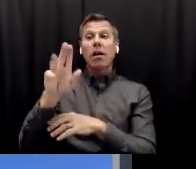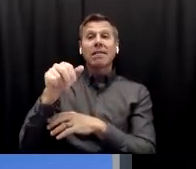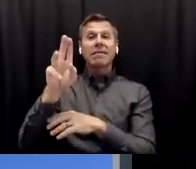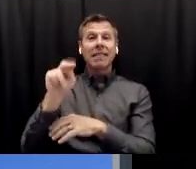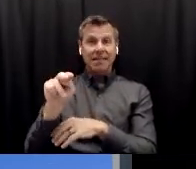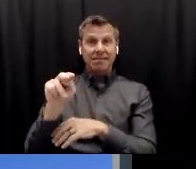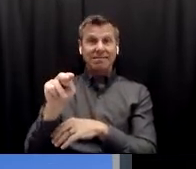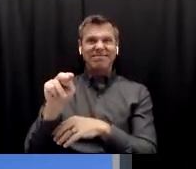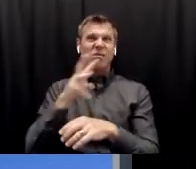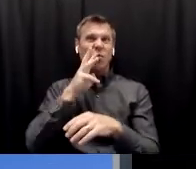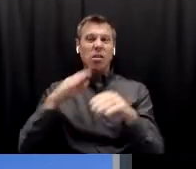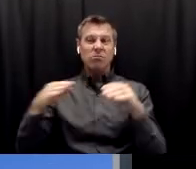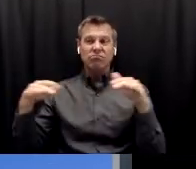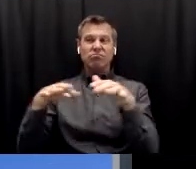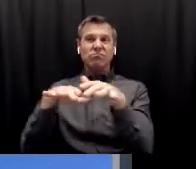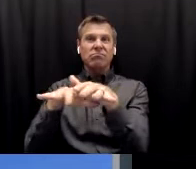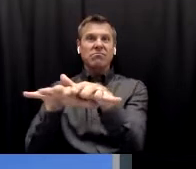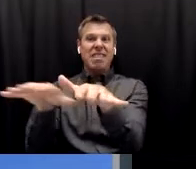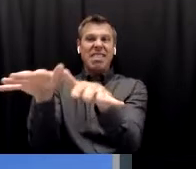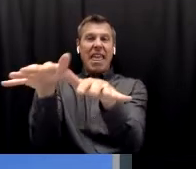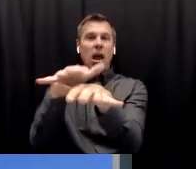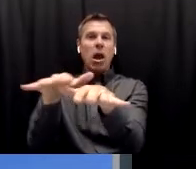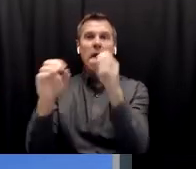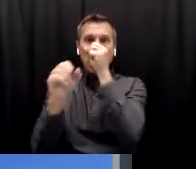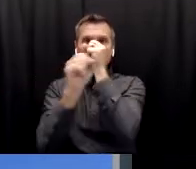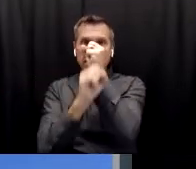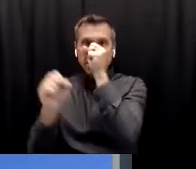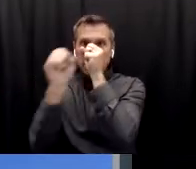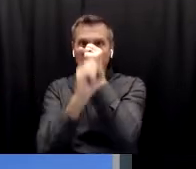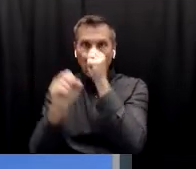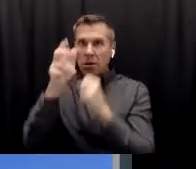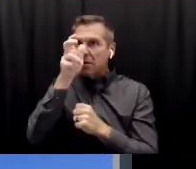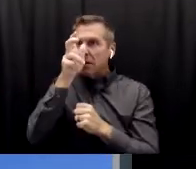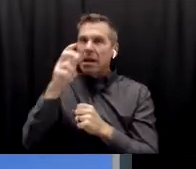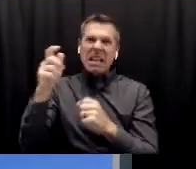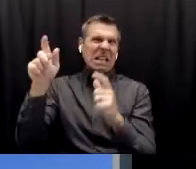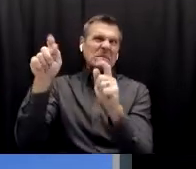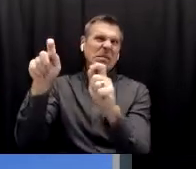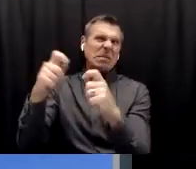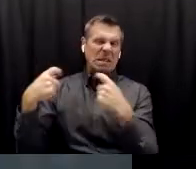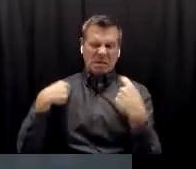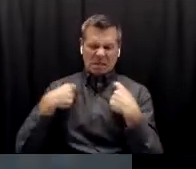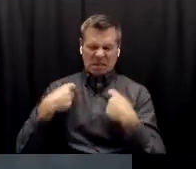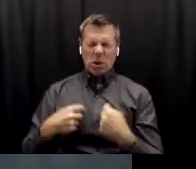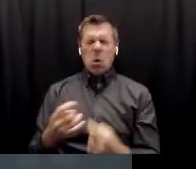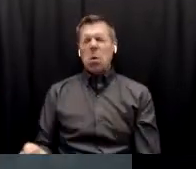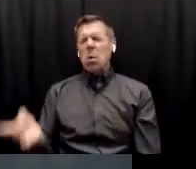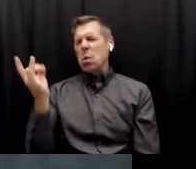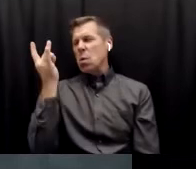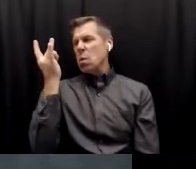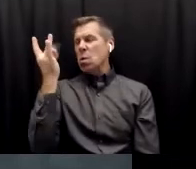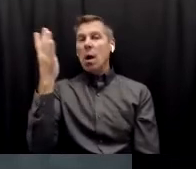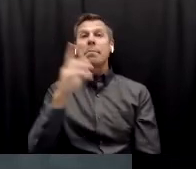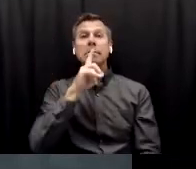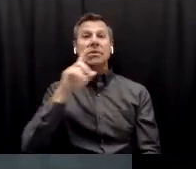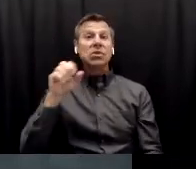in, and that was a terrible, terrible experience. So take it firsthand from me. Make sure that